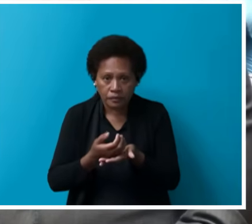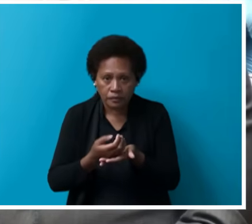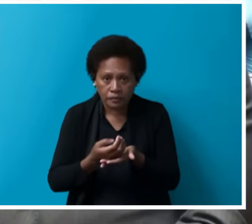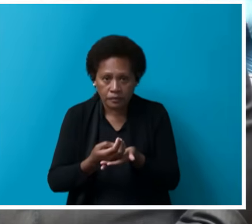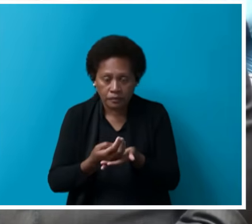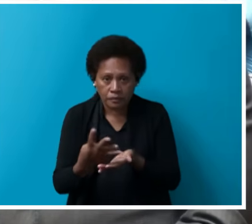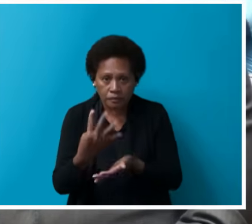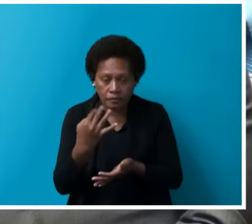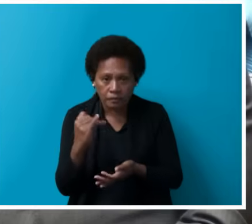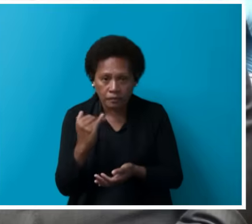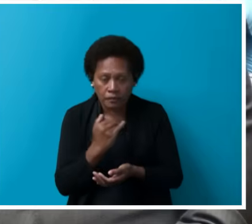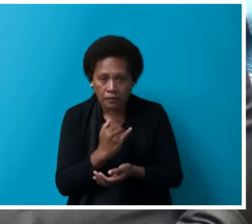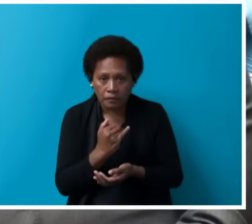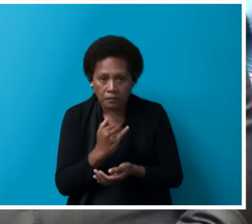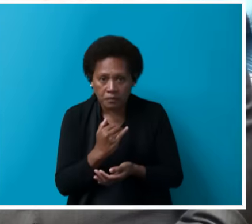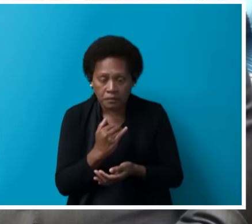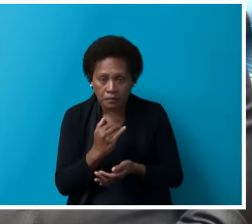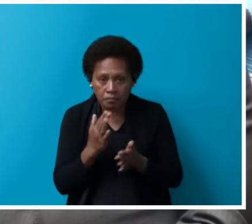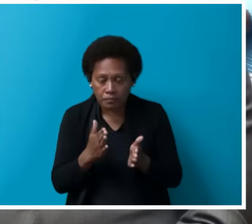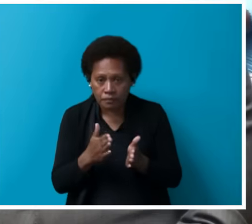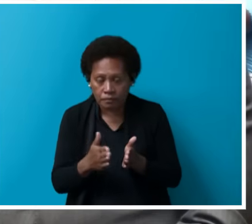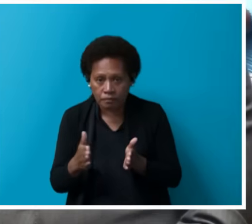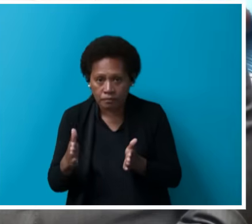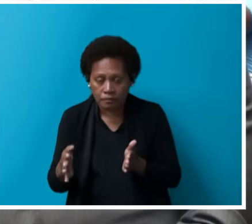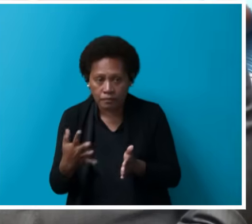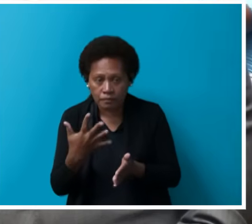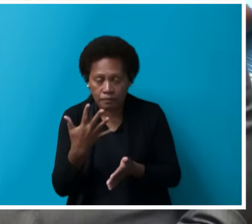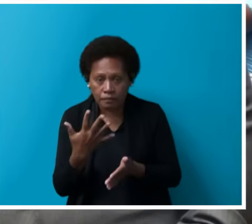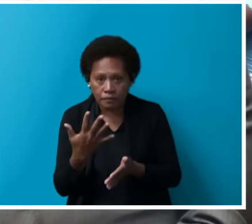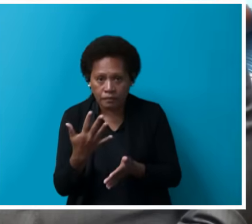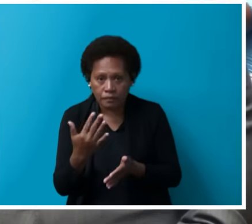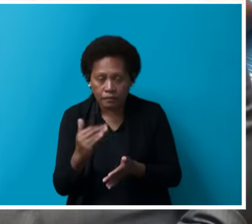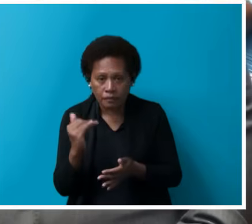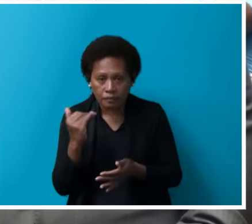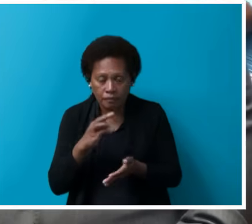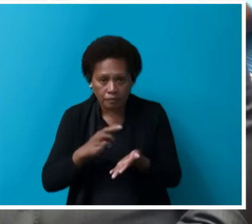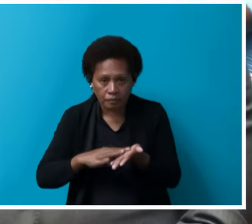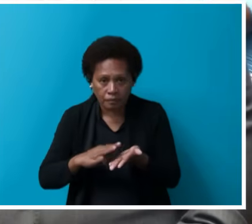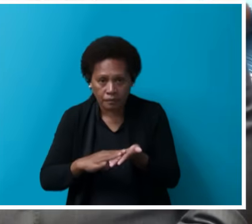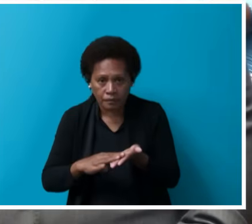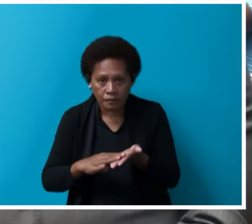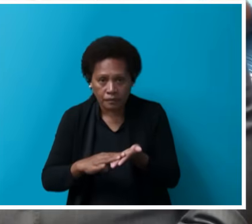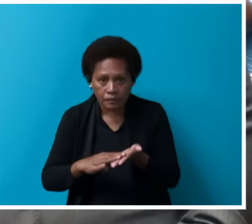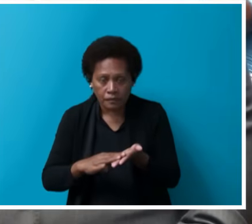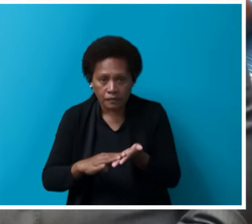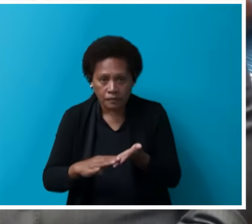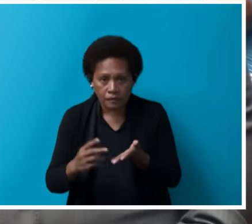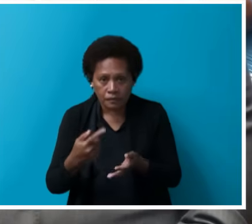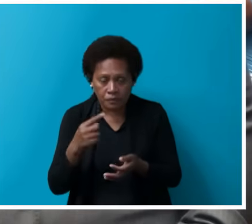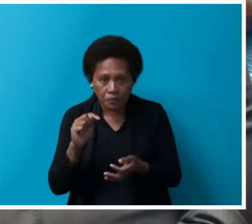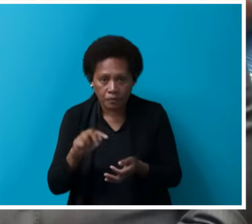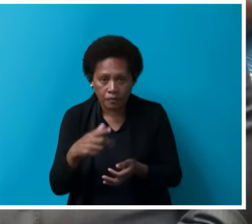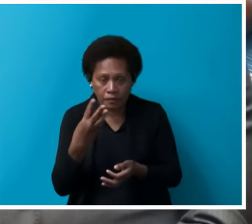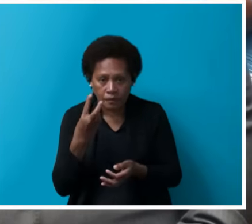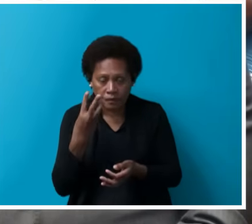to the projected 593.1 million, a gap of 43 million. Or 7.3%, still well within the